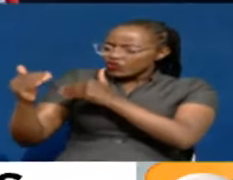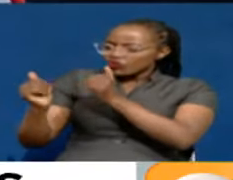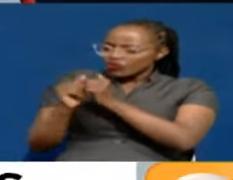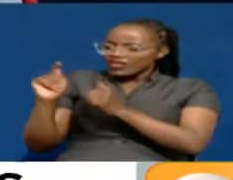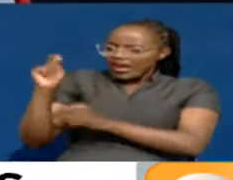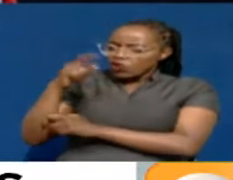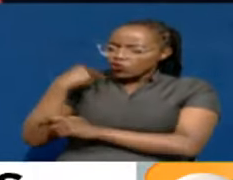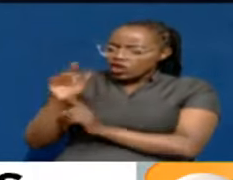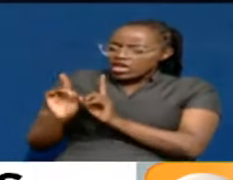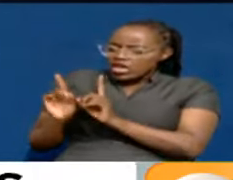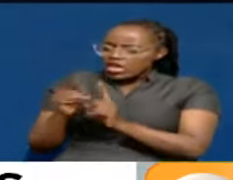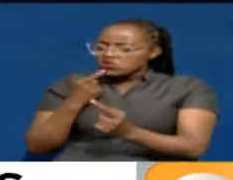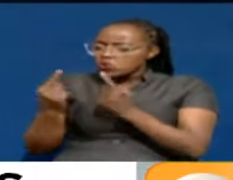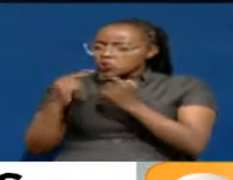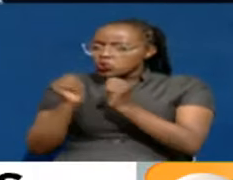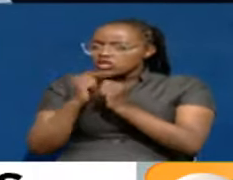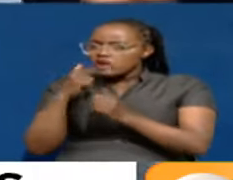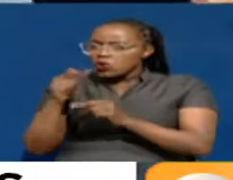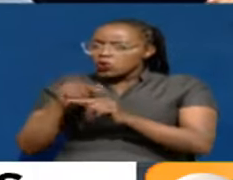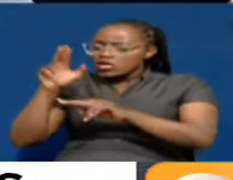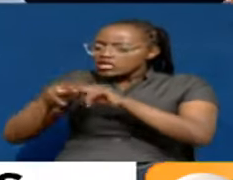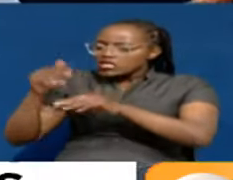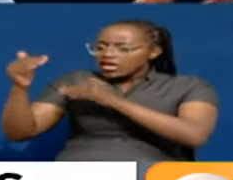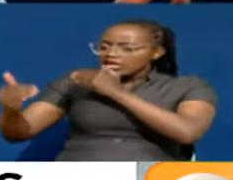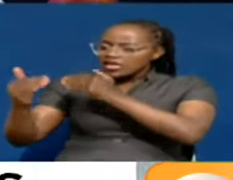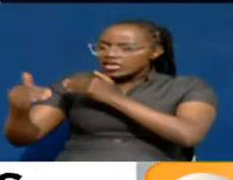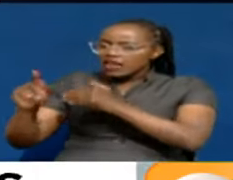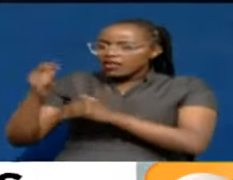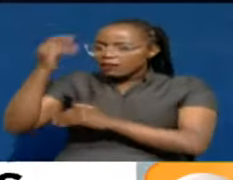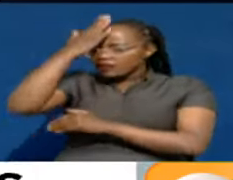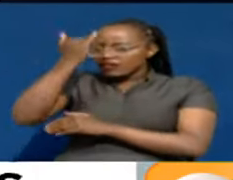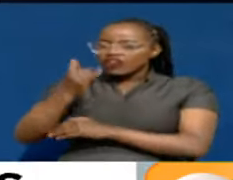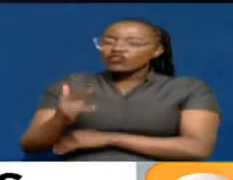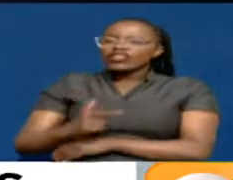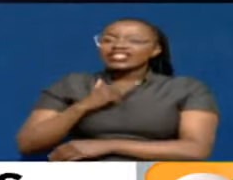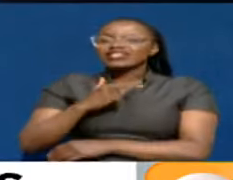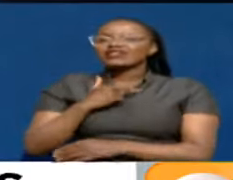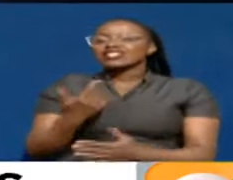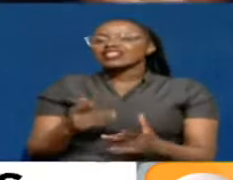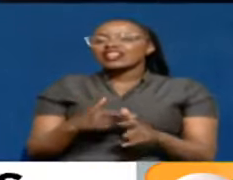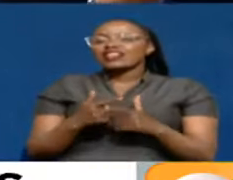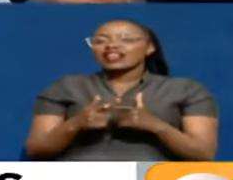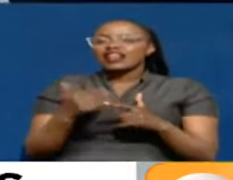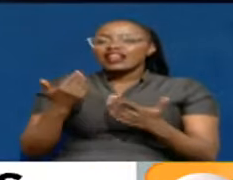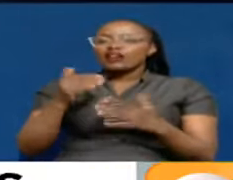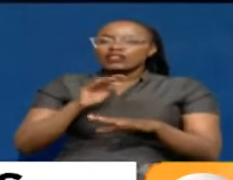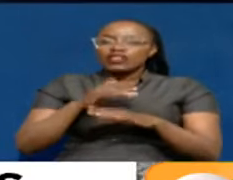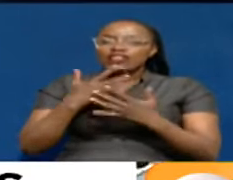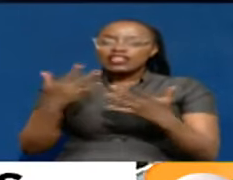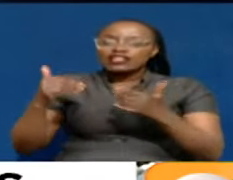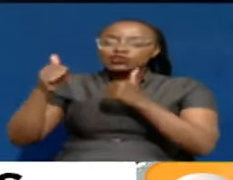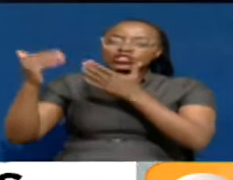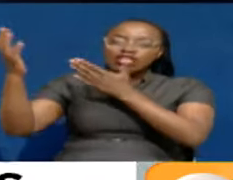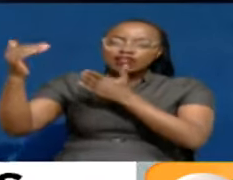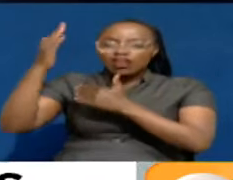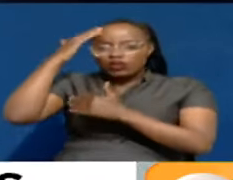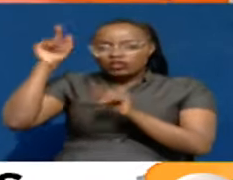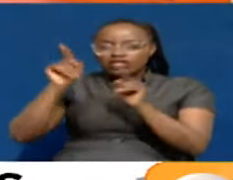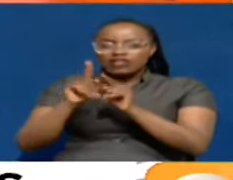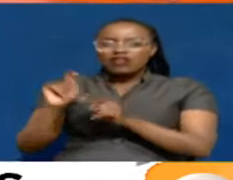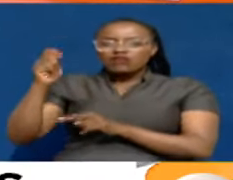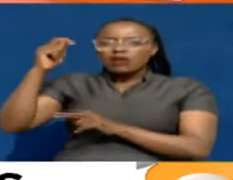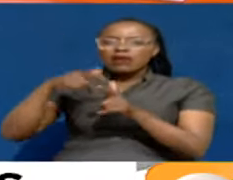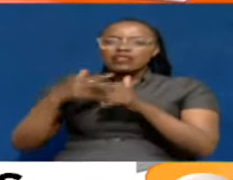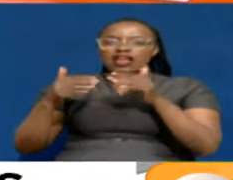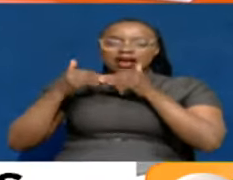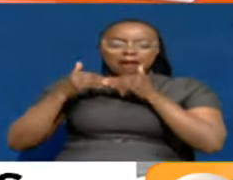Nani anaonekana namsemesha, nani atakaa karibu yake, basically, when he goes for those visits. And then now the goodies are always expected. Unajua anasemekana rais